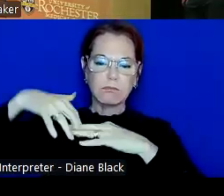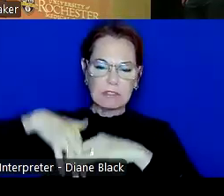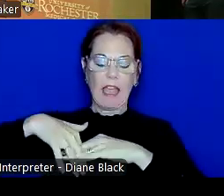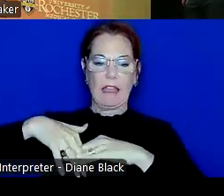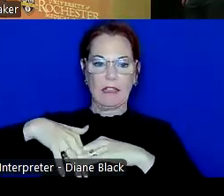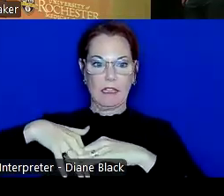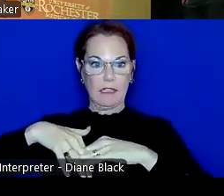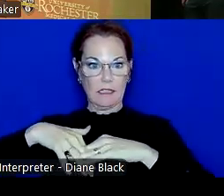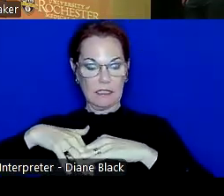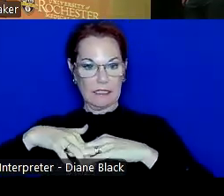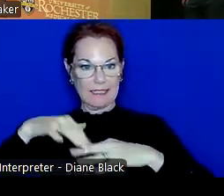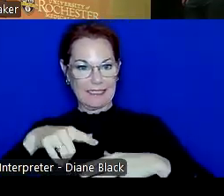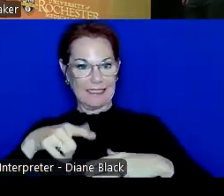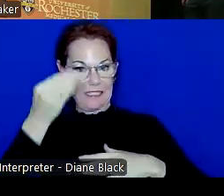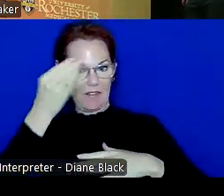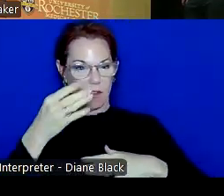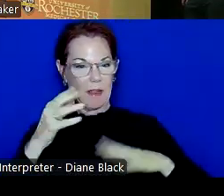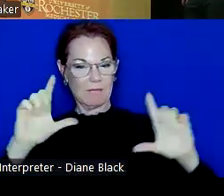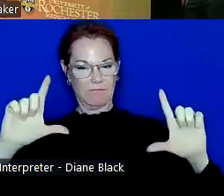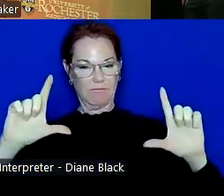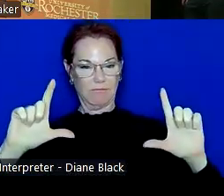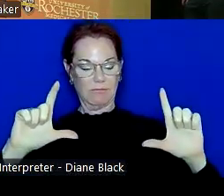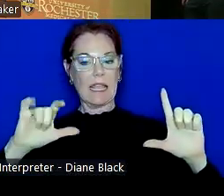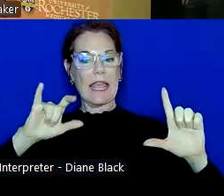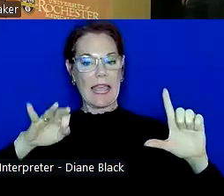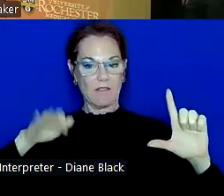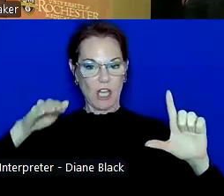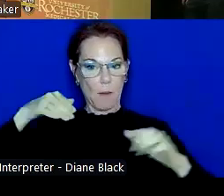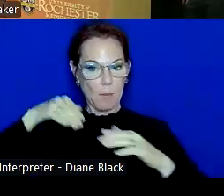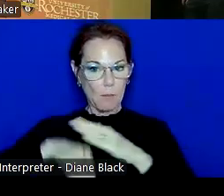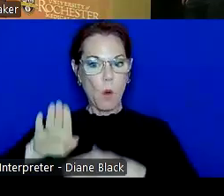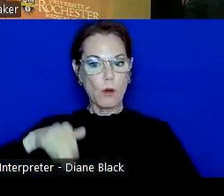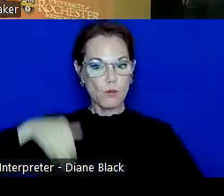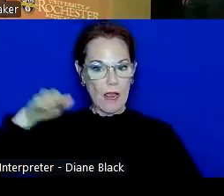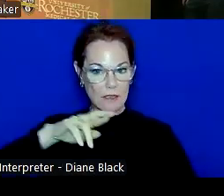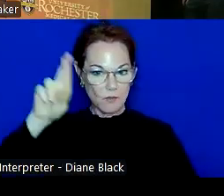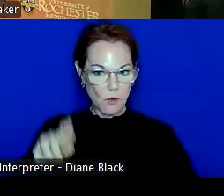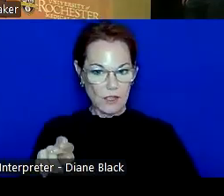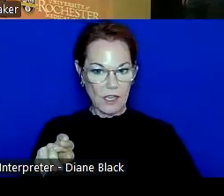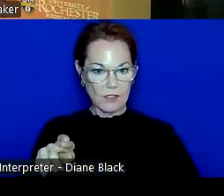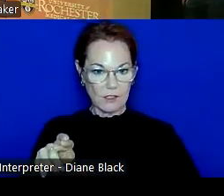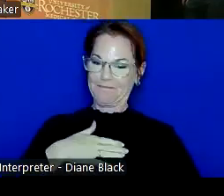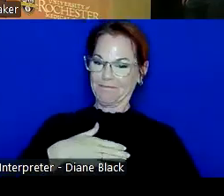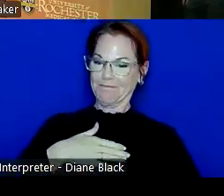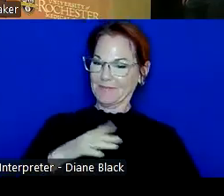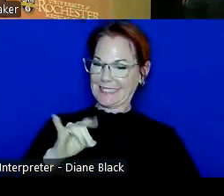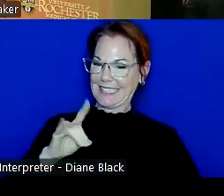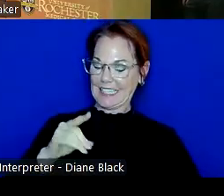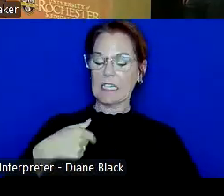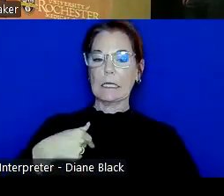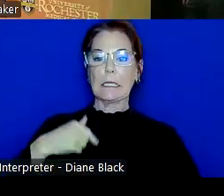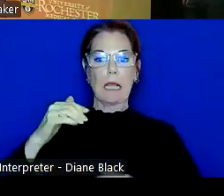this information we see right here, a child that is born and raised in the city of Rochester, like myself, is expected to